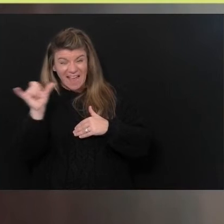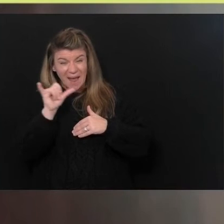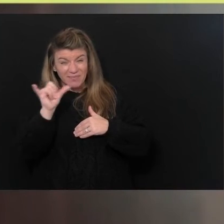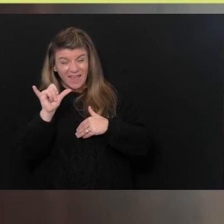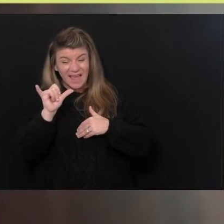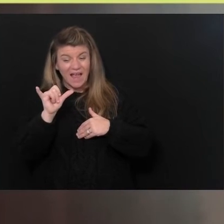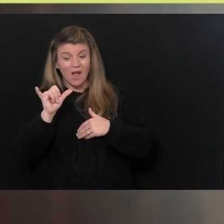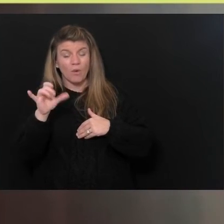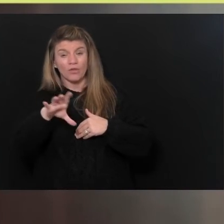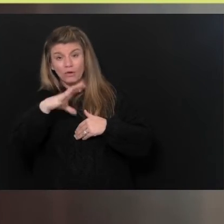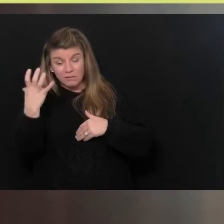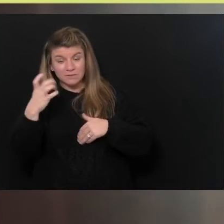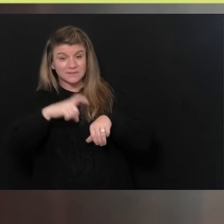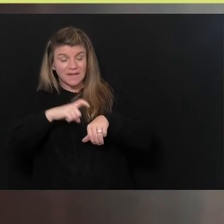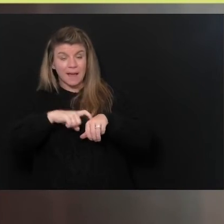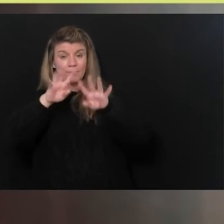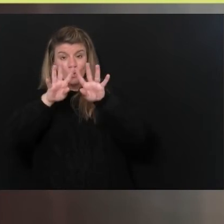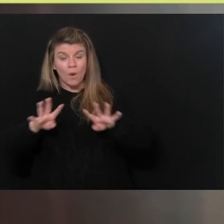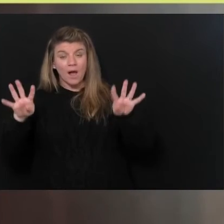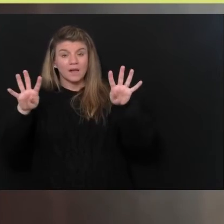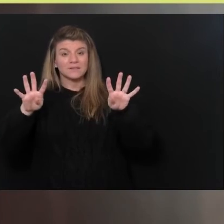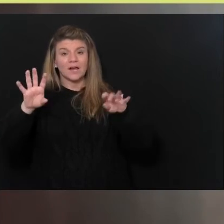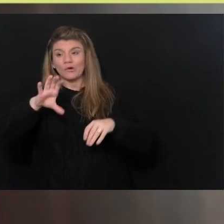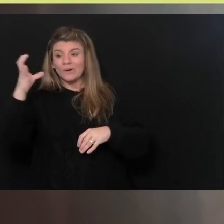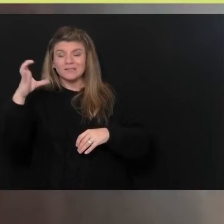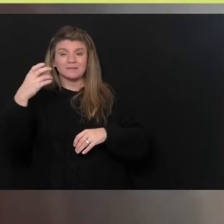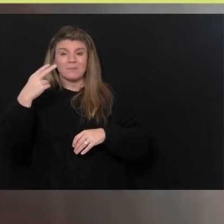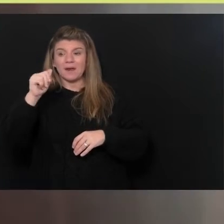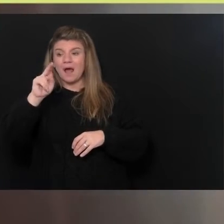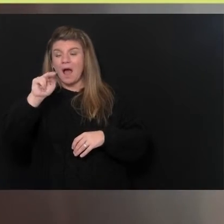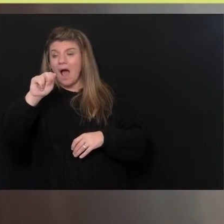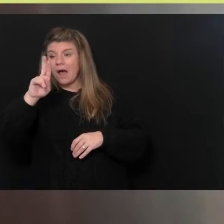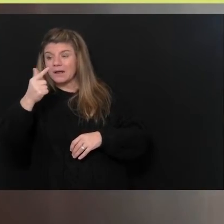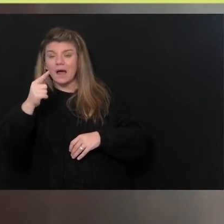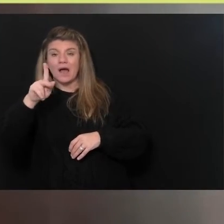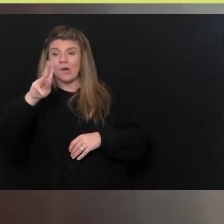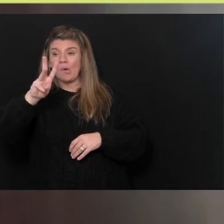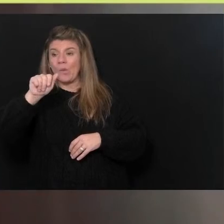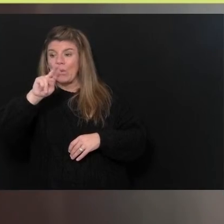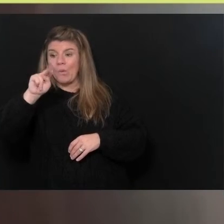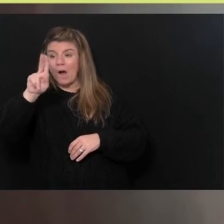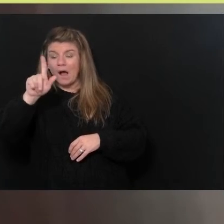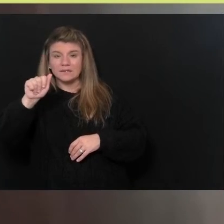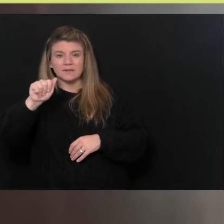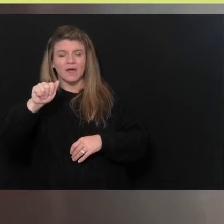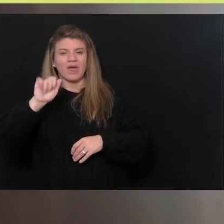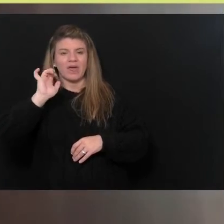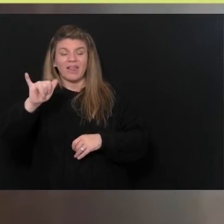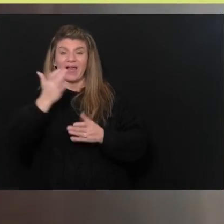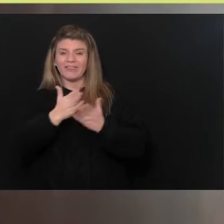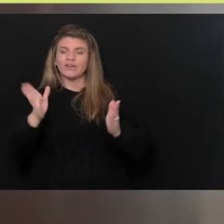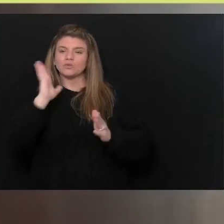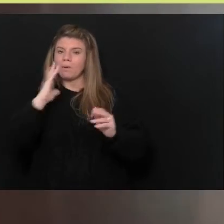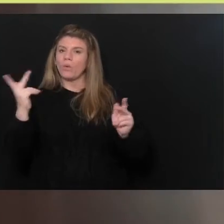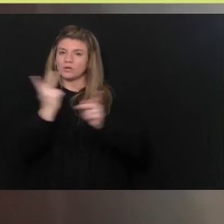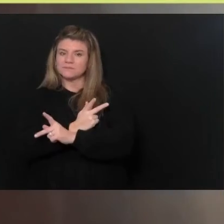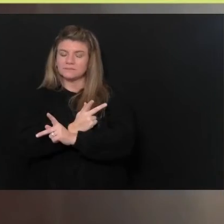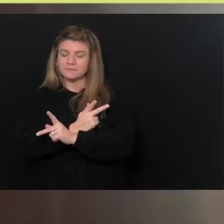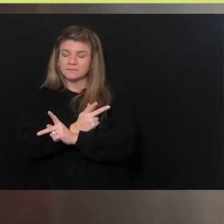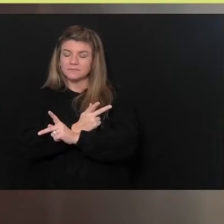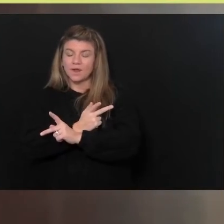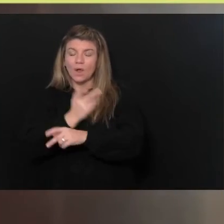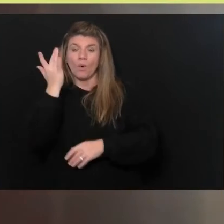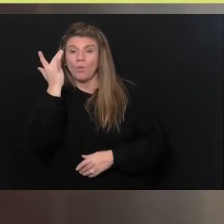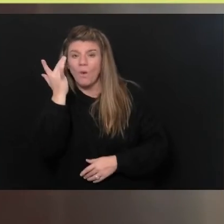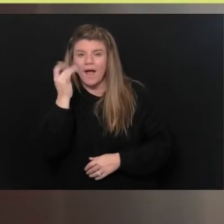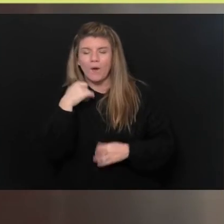the Christmas, Kwanzaa, Hanukkah holidays as they did around Thanksgiving, that things actually will be worse coming up because we're